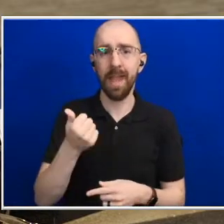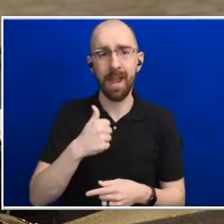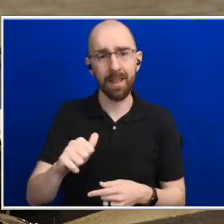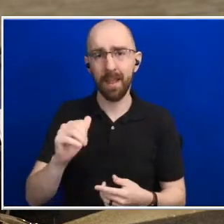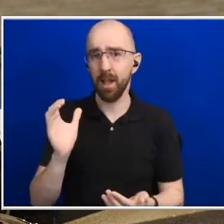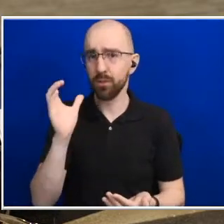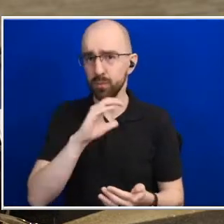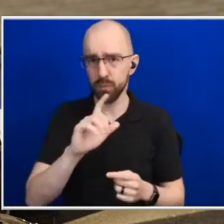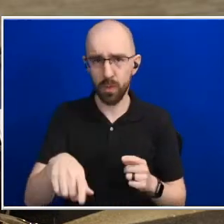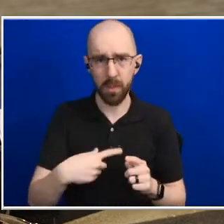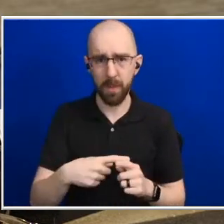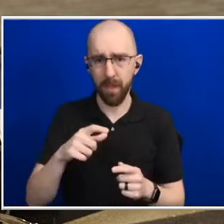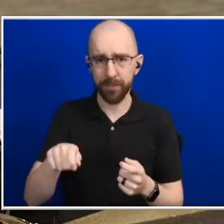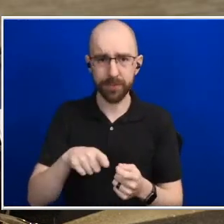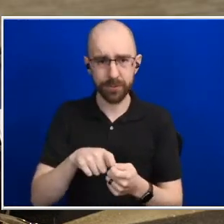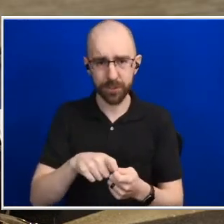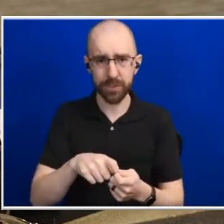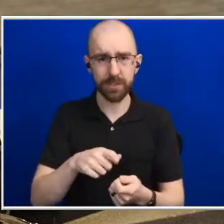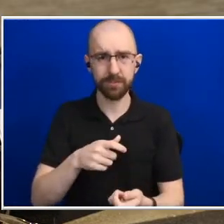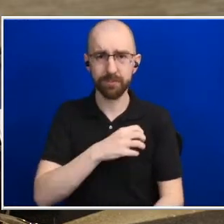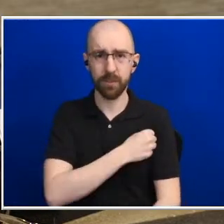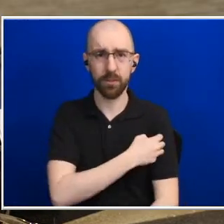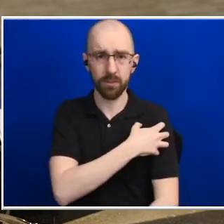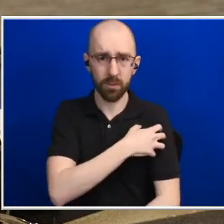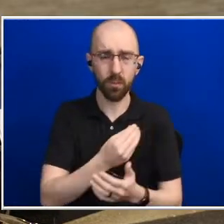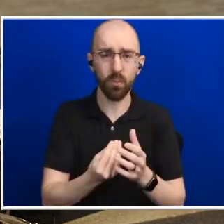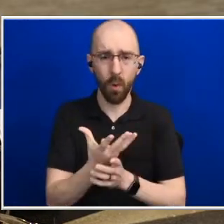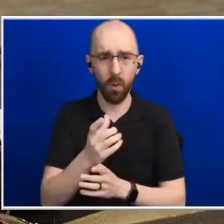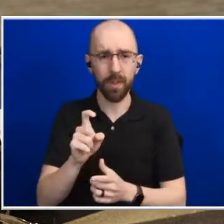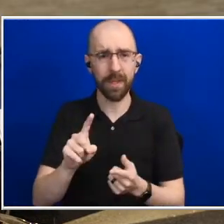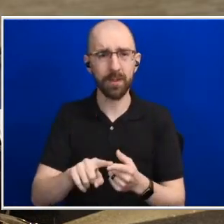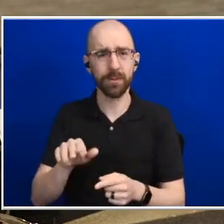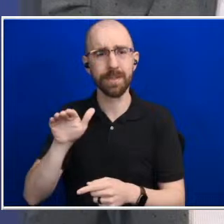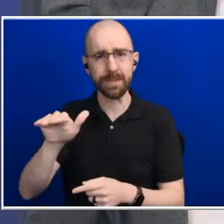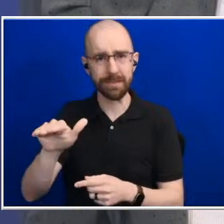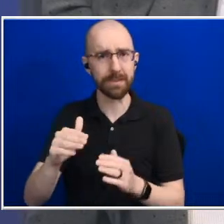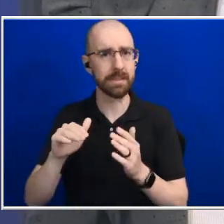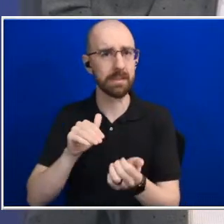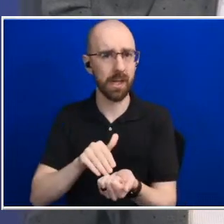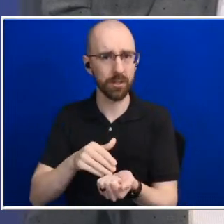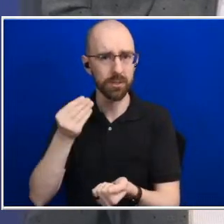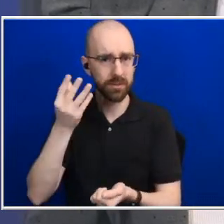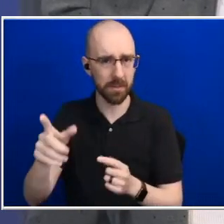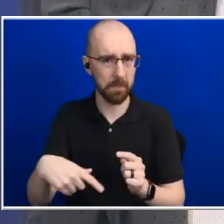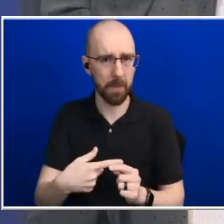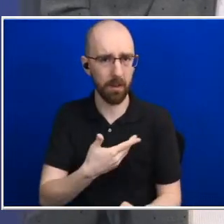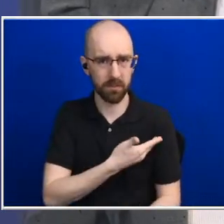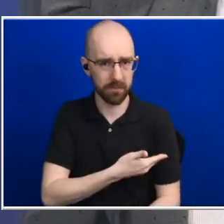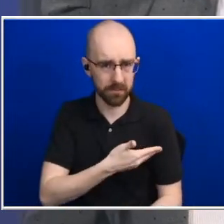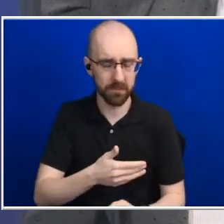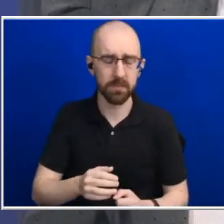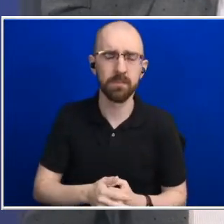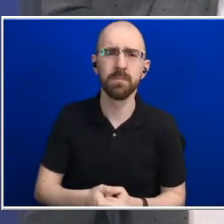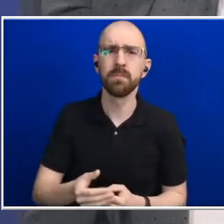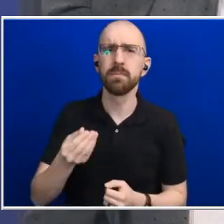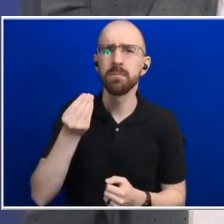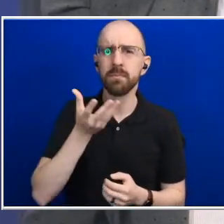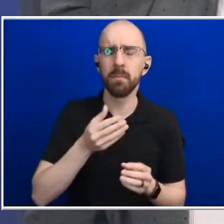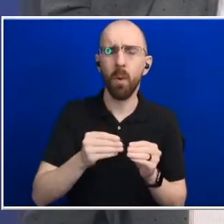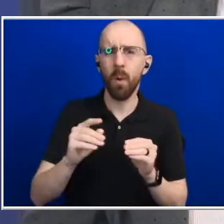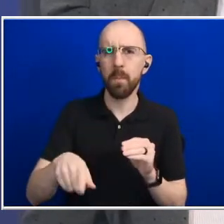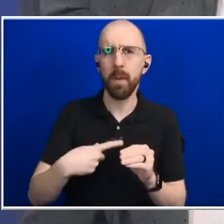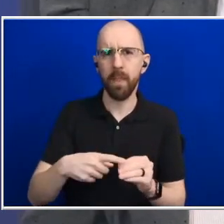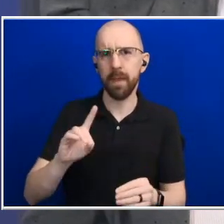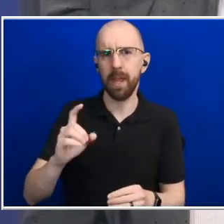certainly if they grow, they need to seek the attention of their physician. Tell us more about Hayden's diagnosis. What is spindle